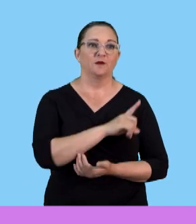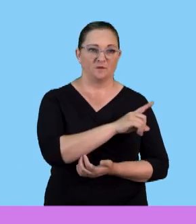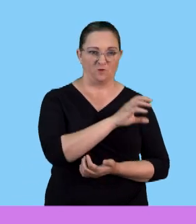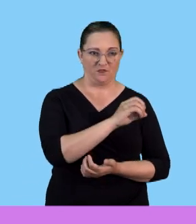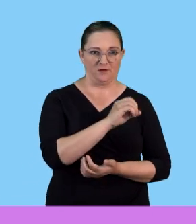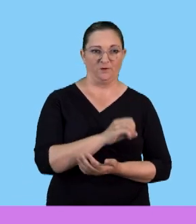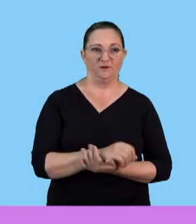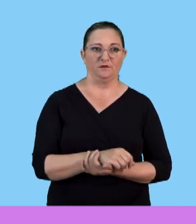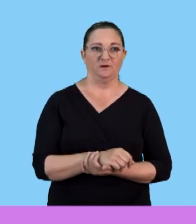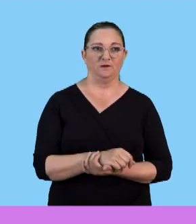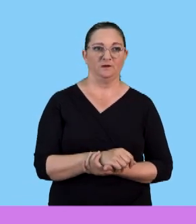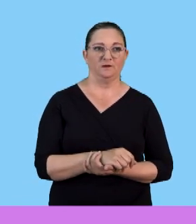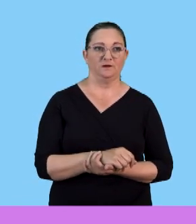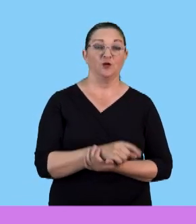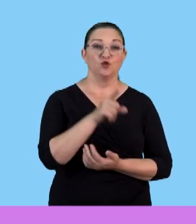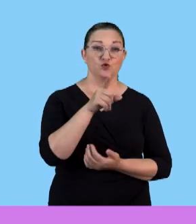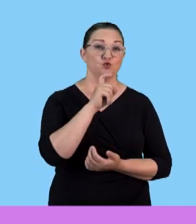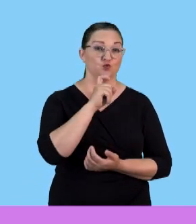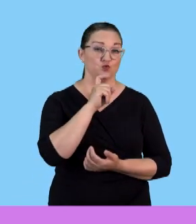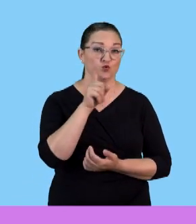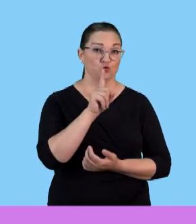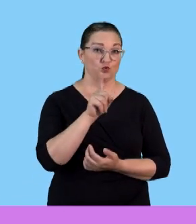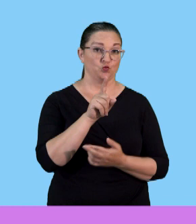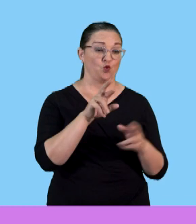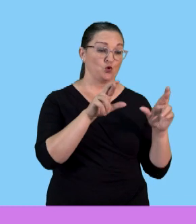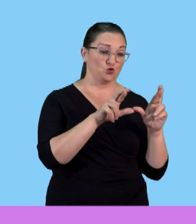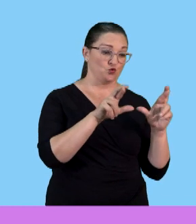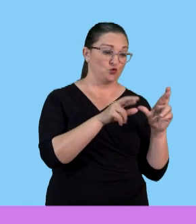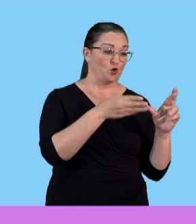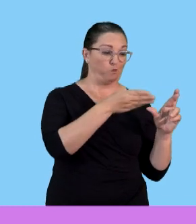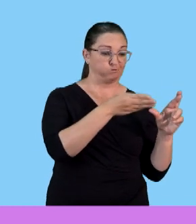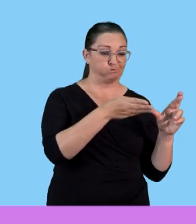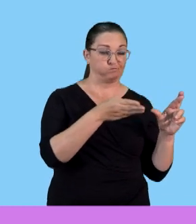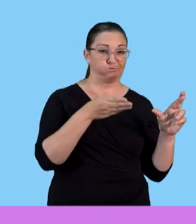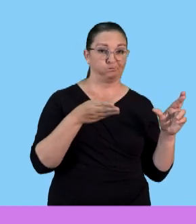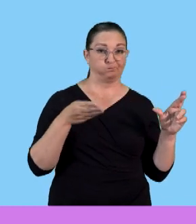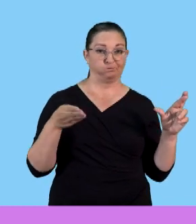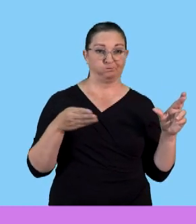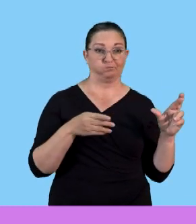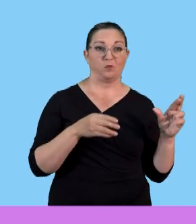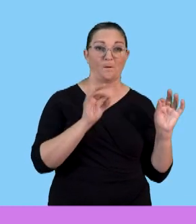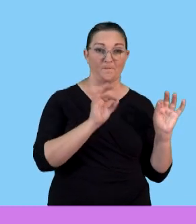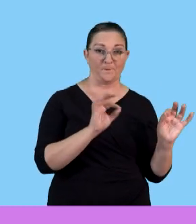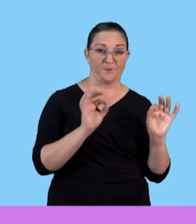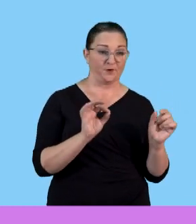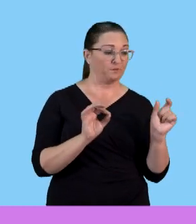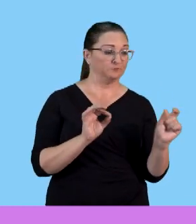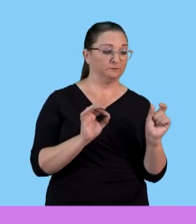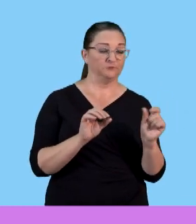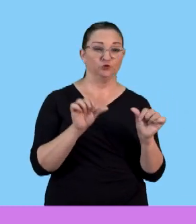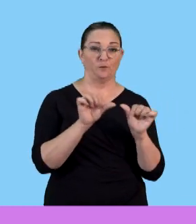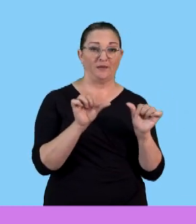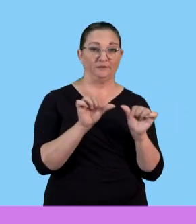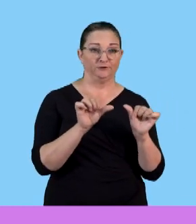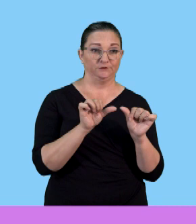Let's say 100. Obviously, you'll be using your scale or your ruler using the